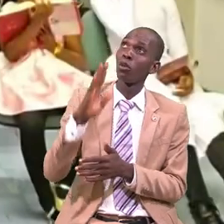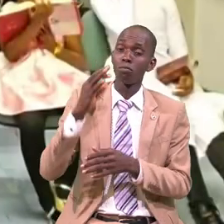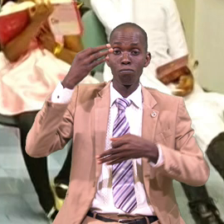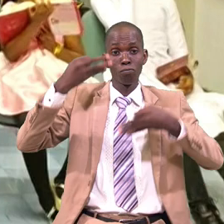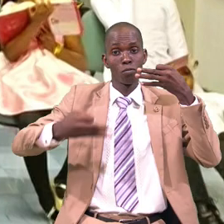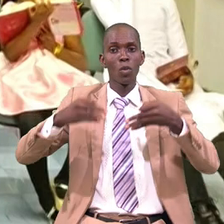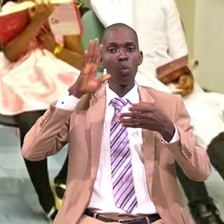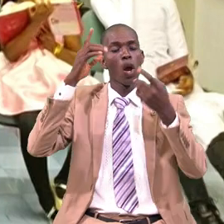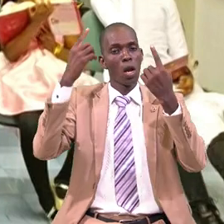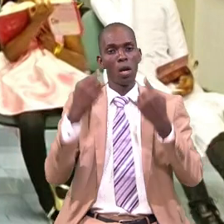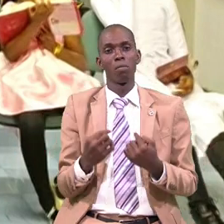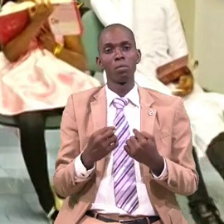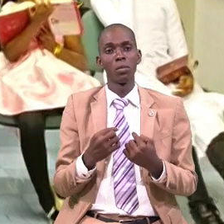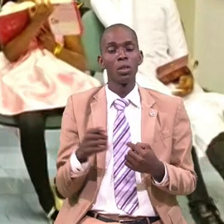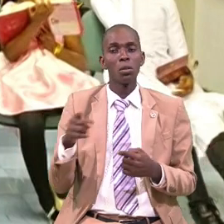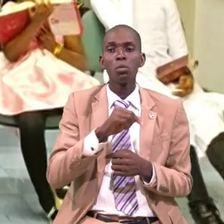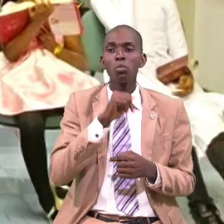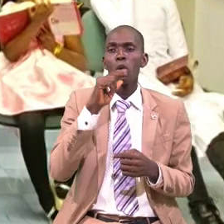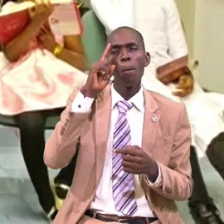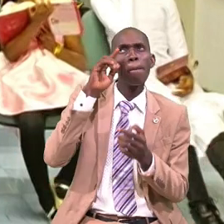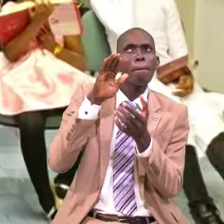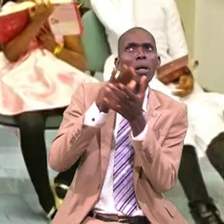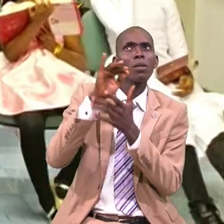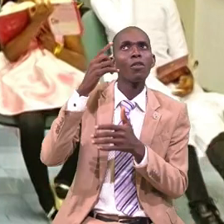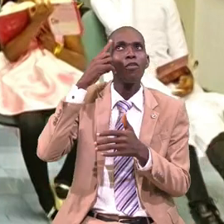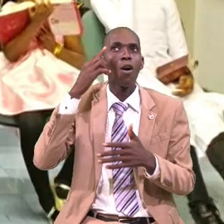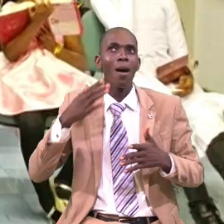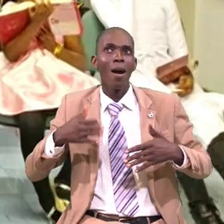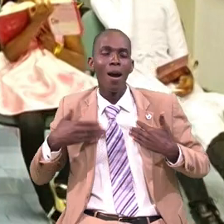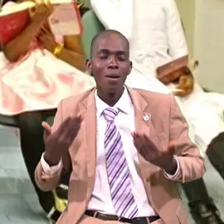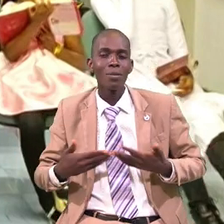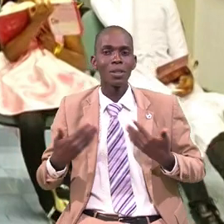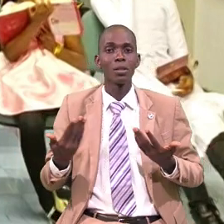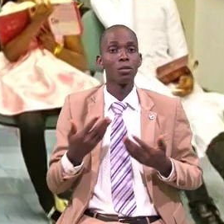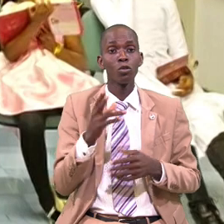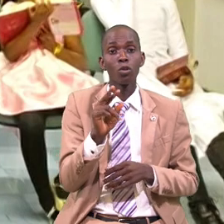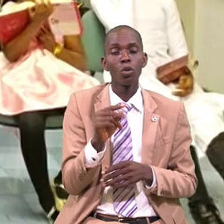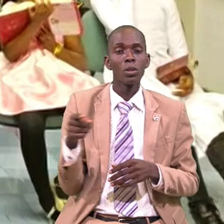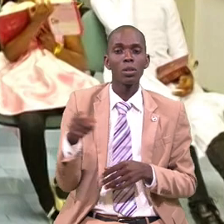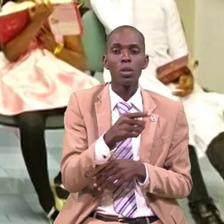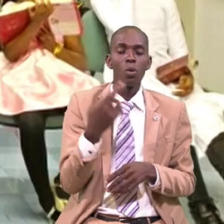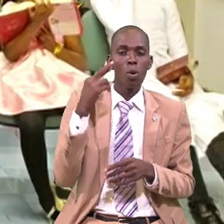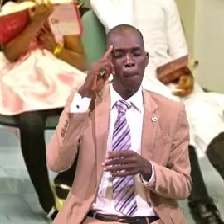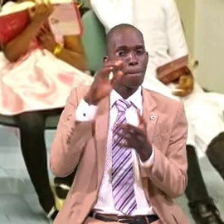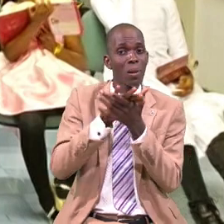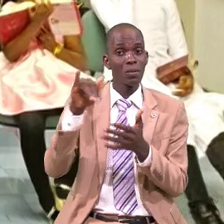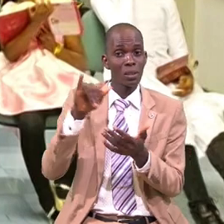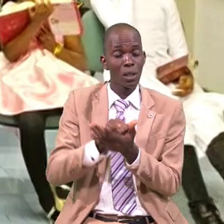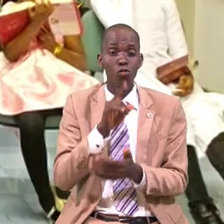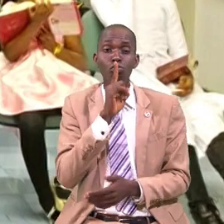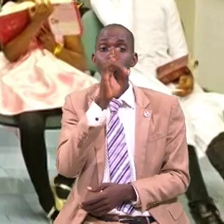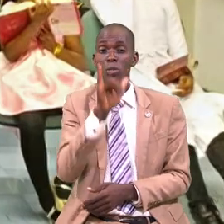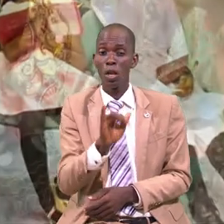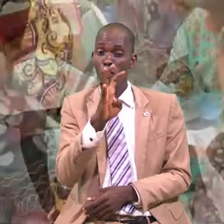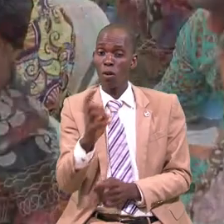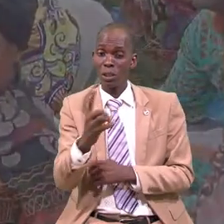They were not believing for, you know, be happy and be joyful. They were believing that 40 days their sin